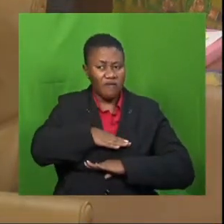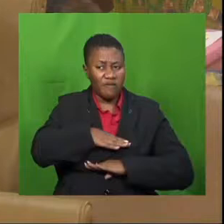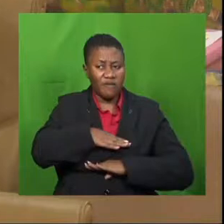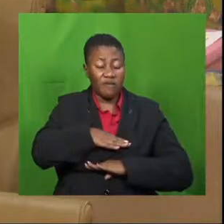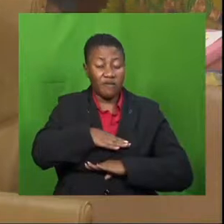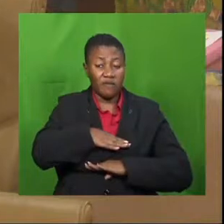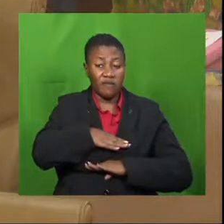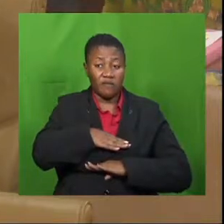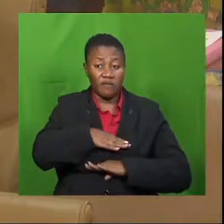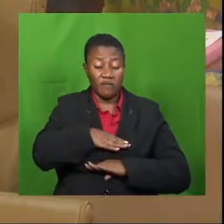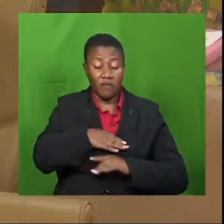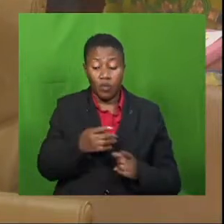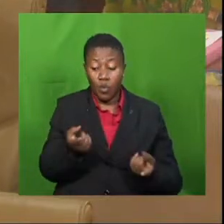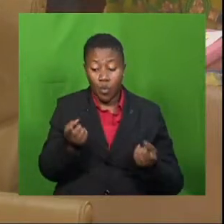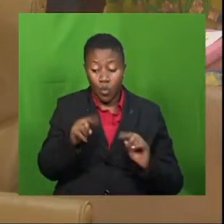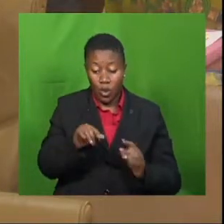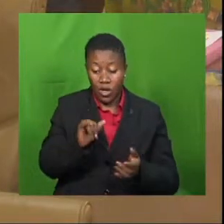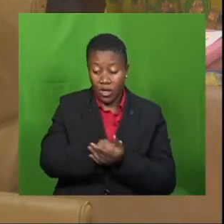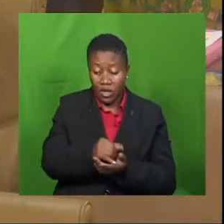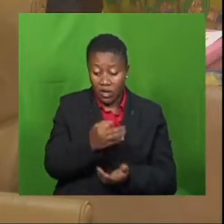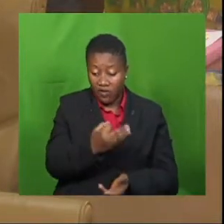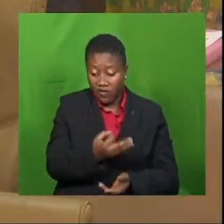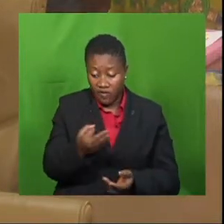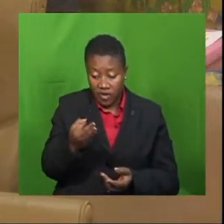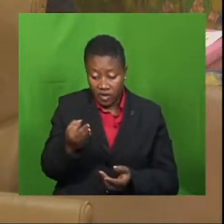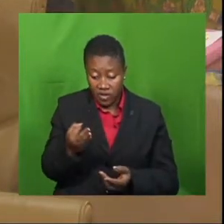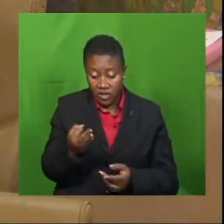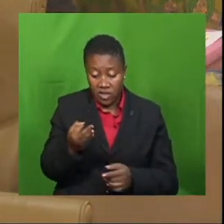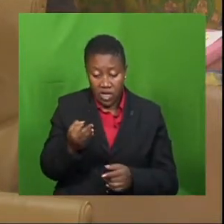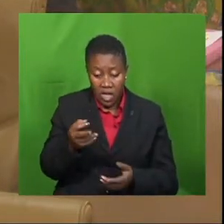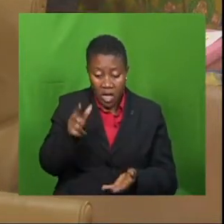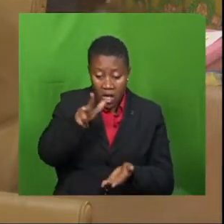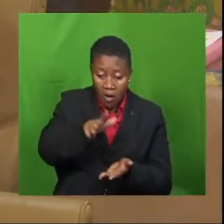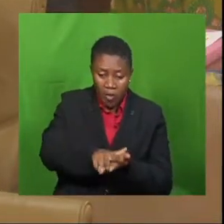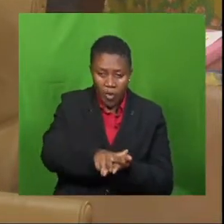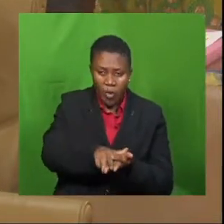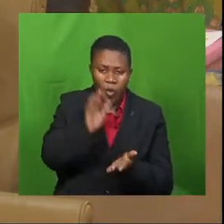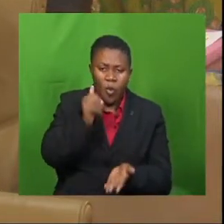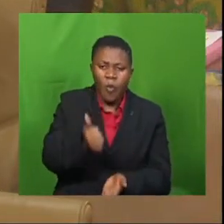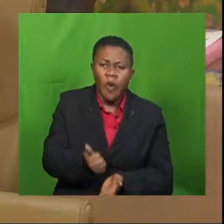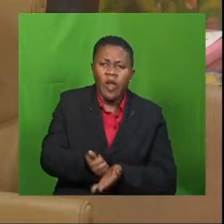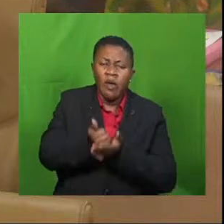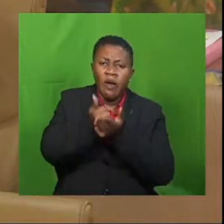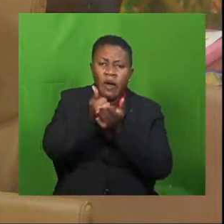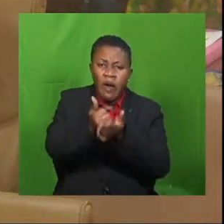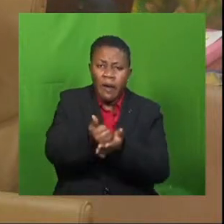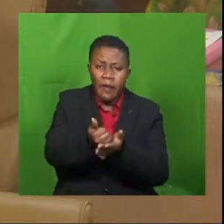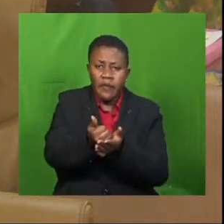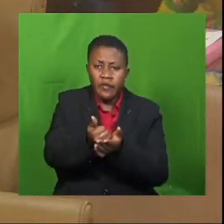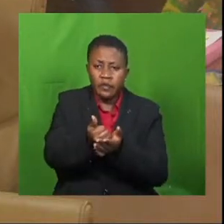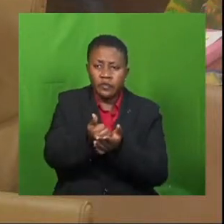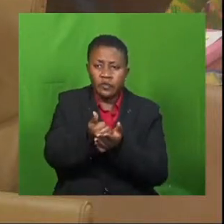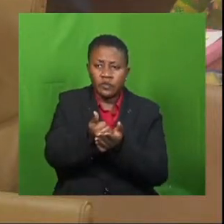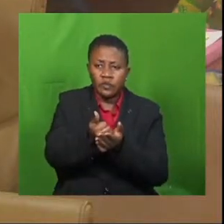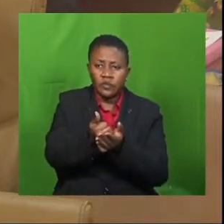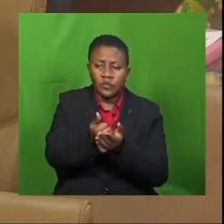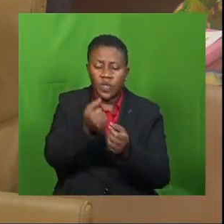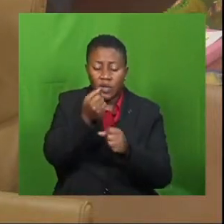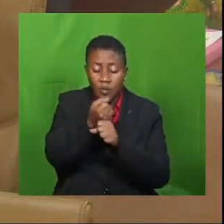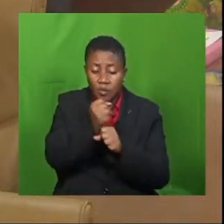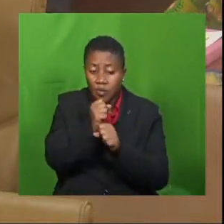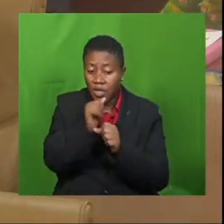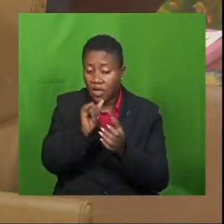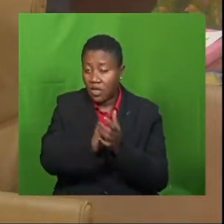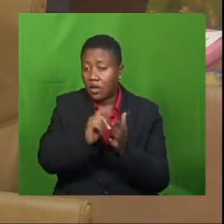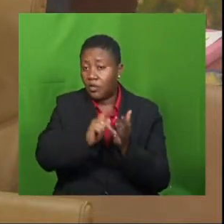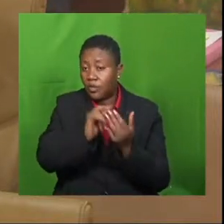that when the facility is approved, it will help achieve the objective, and therefore recommend to this august